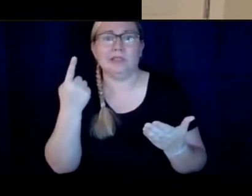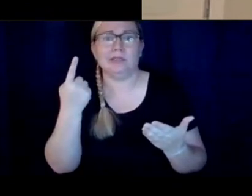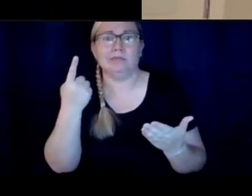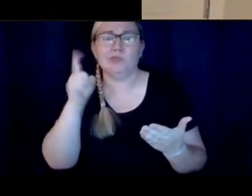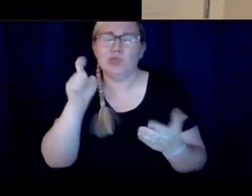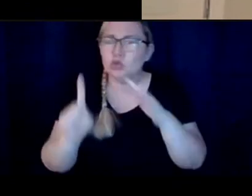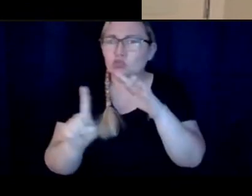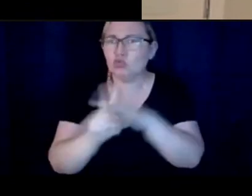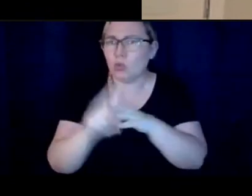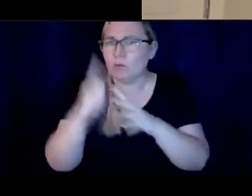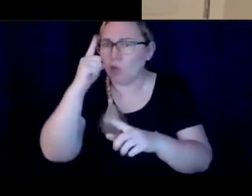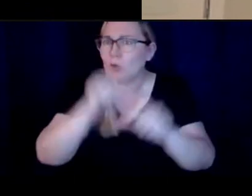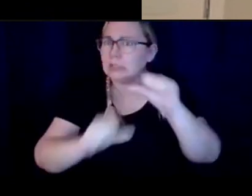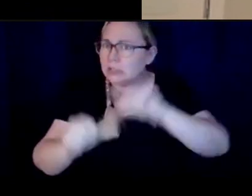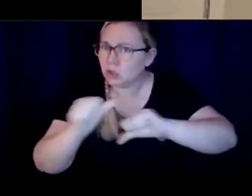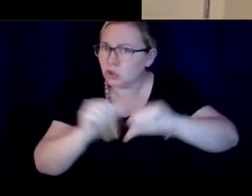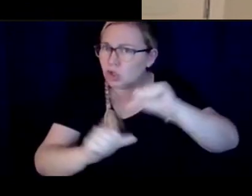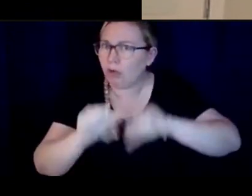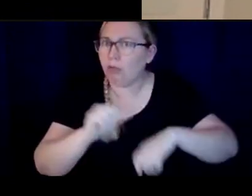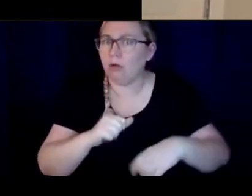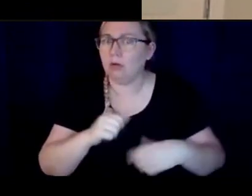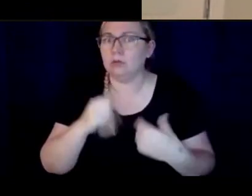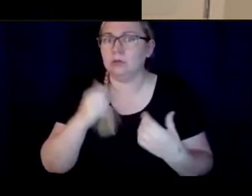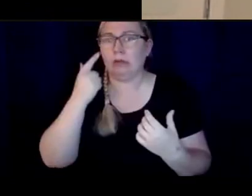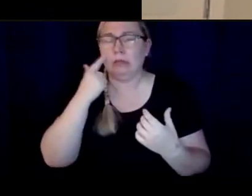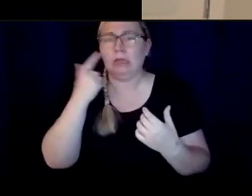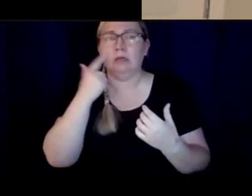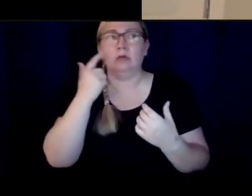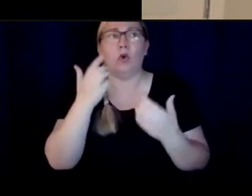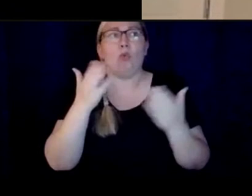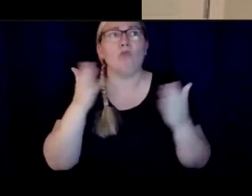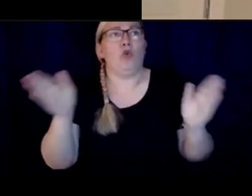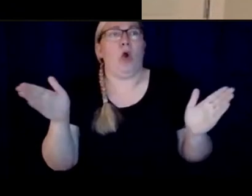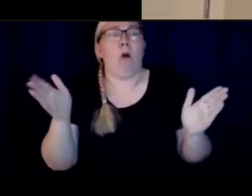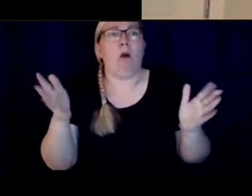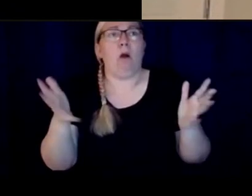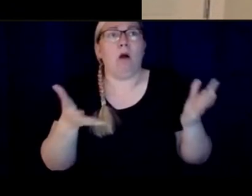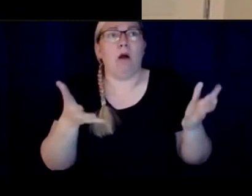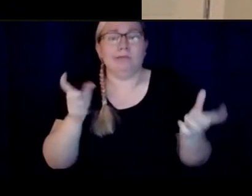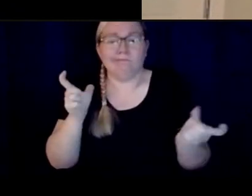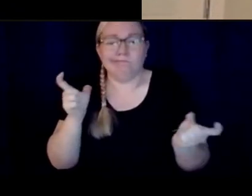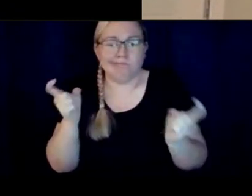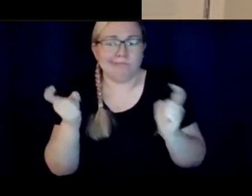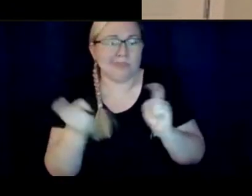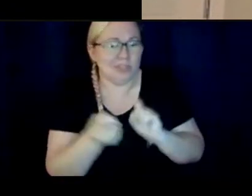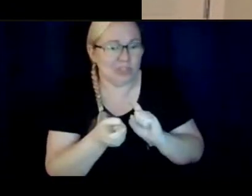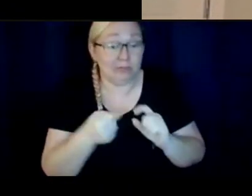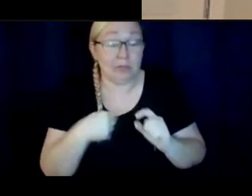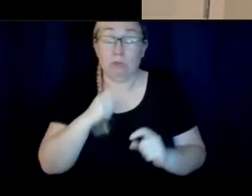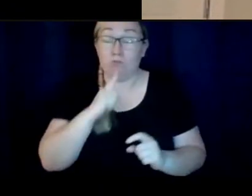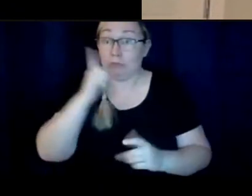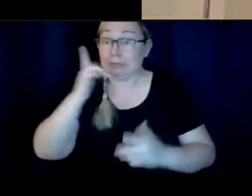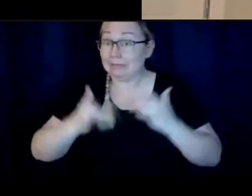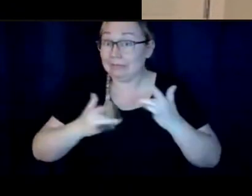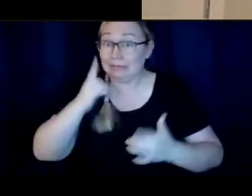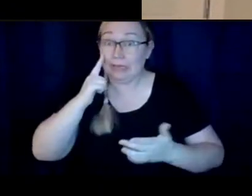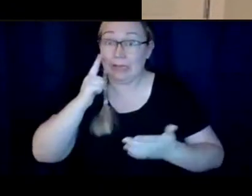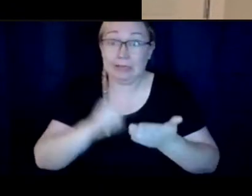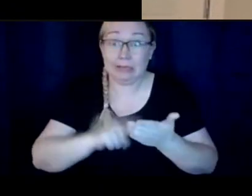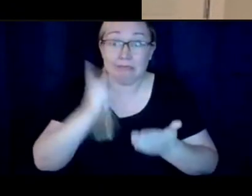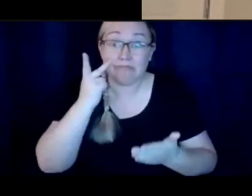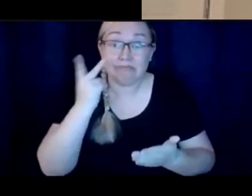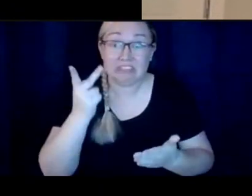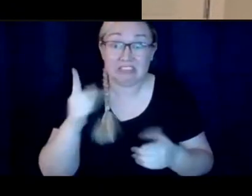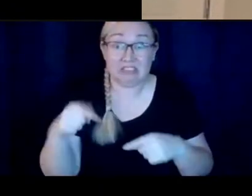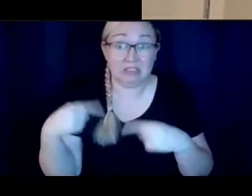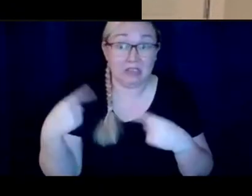other. I think that's part of the overall shift that I'm really excited to see. You know,